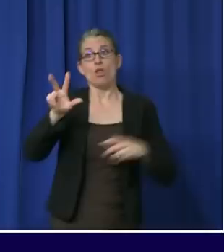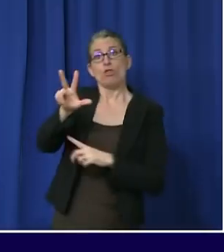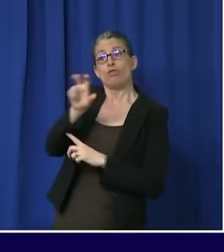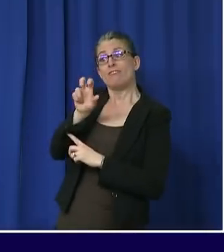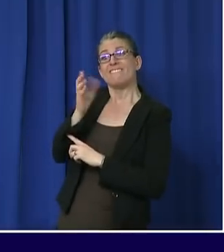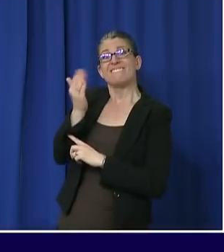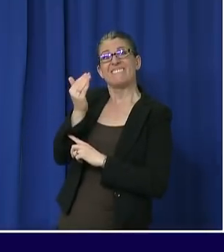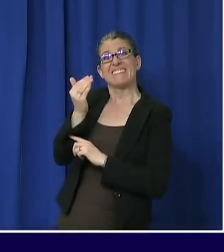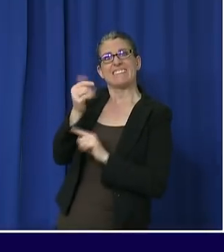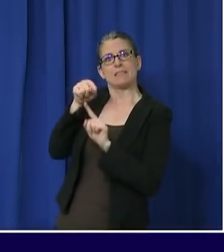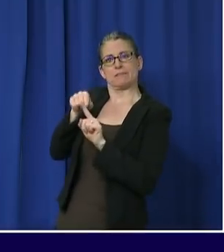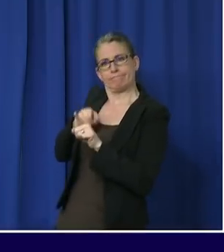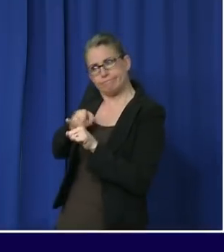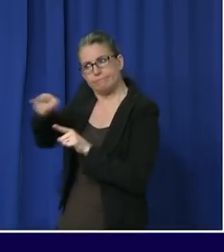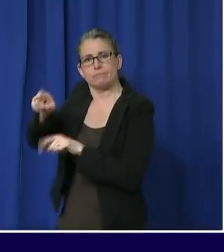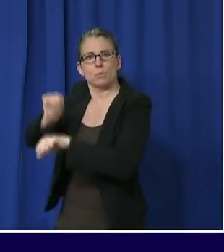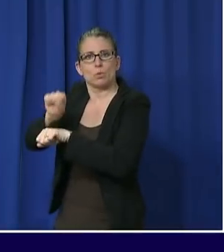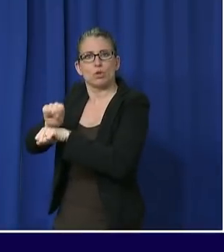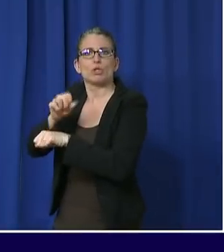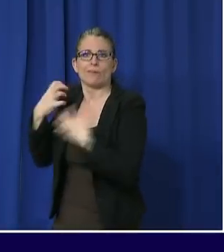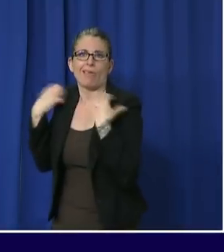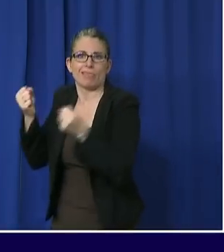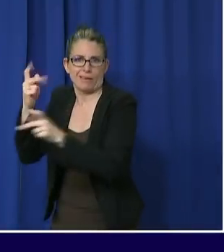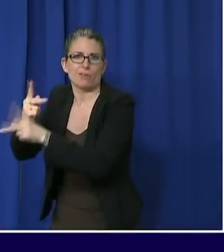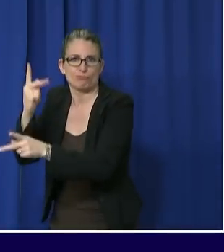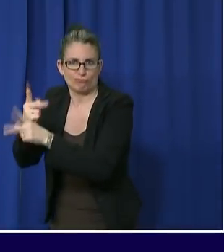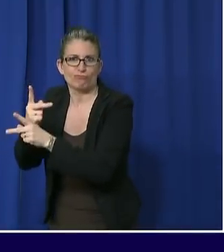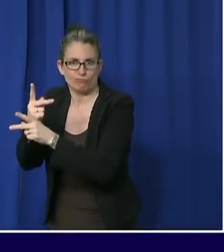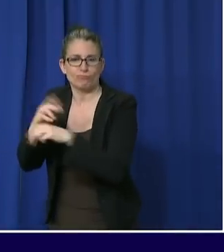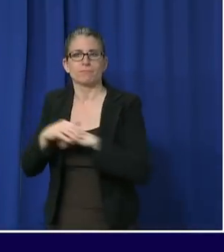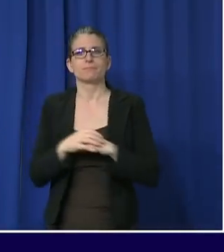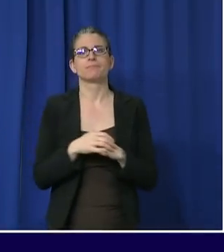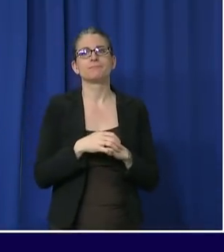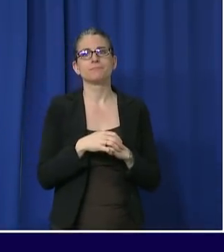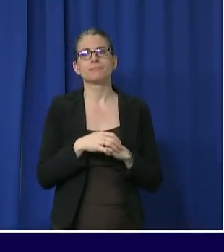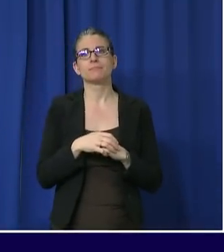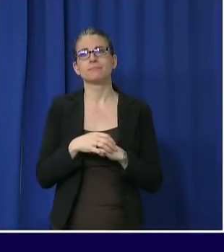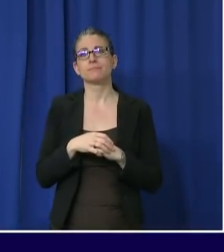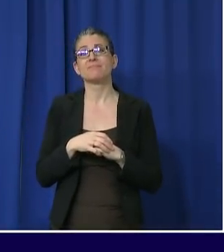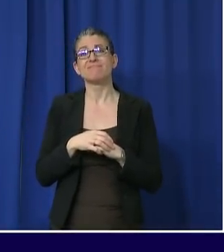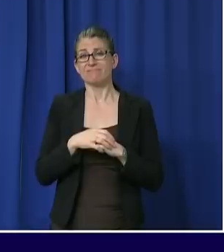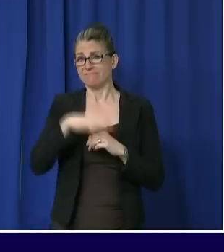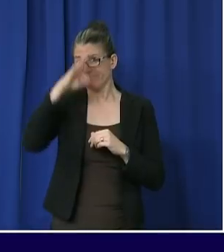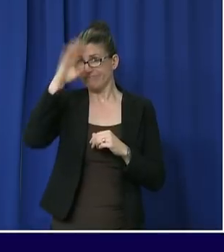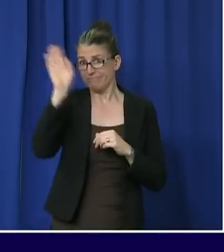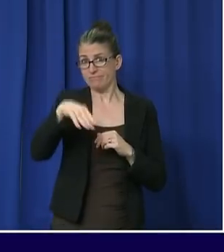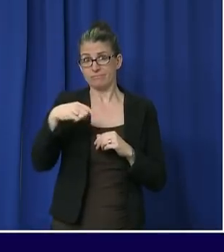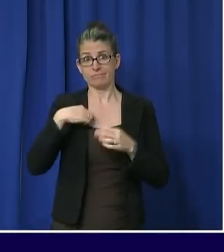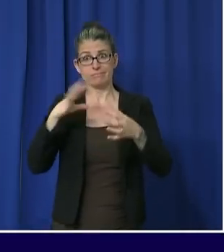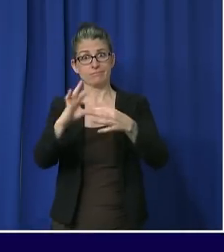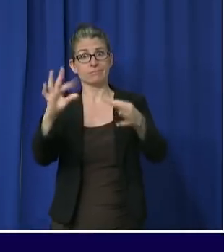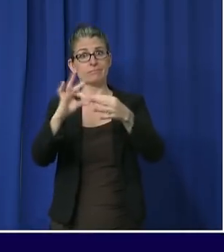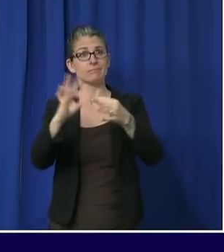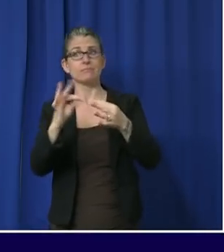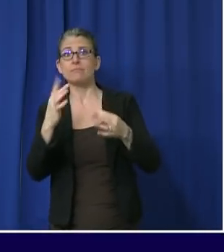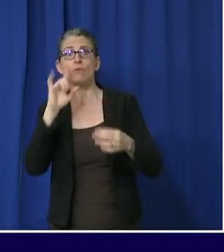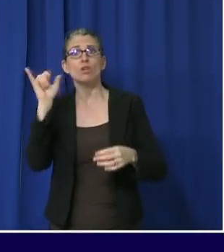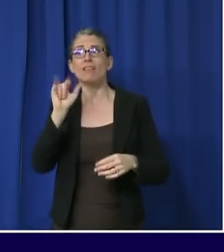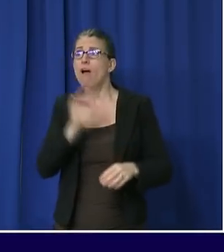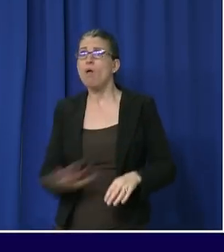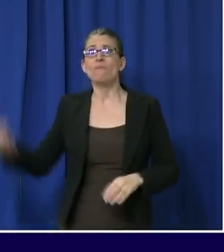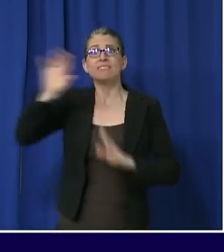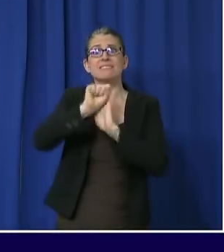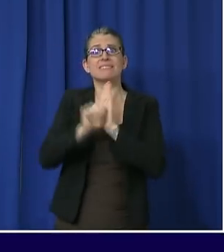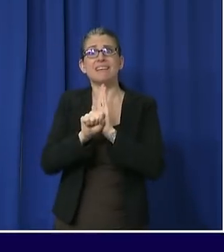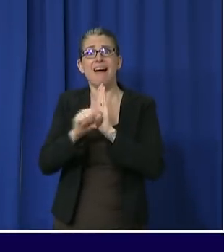I'd like to provide a quick update on some of the outbreaks that Maine CDC is actively working on right now, starting with 3